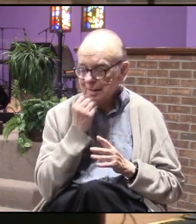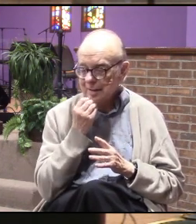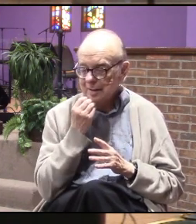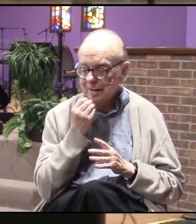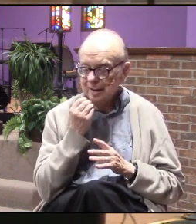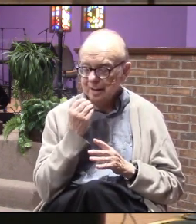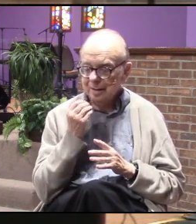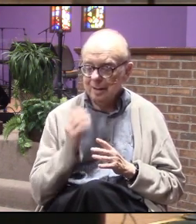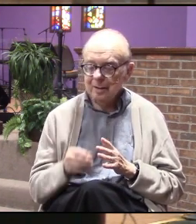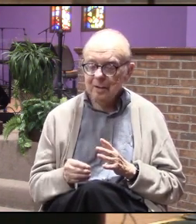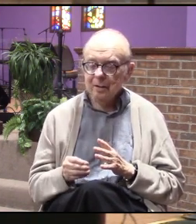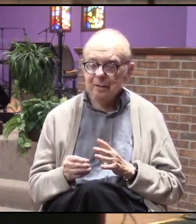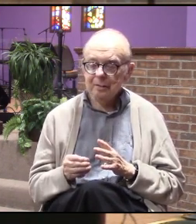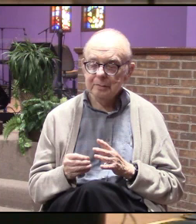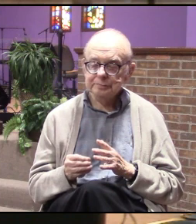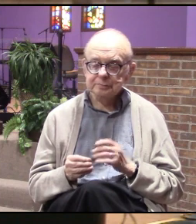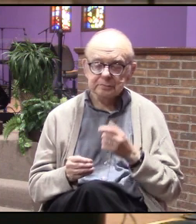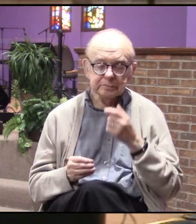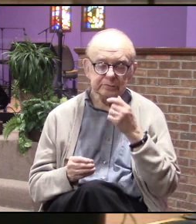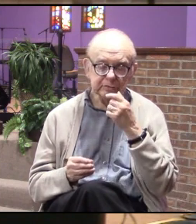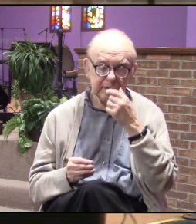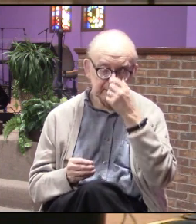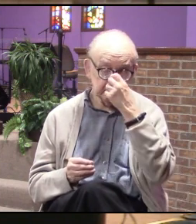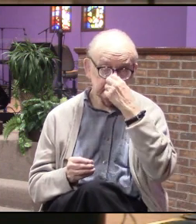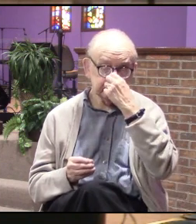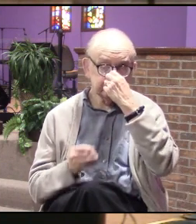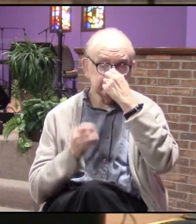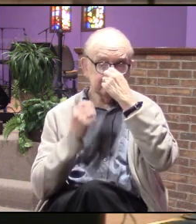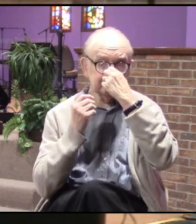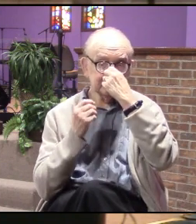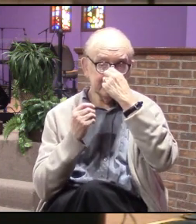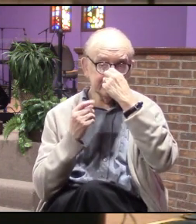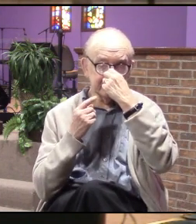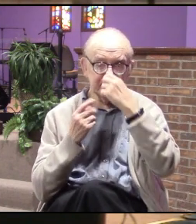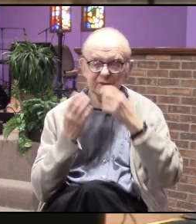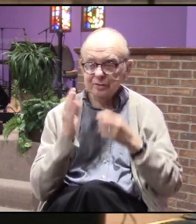gonna need nose clips.